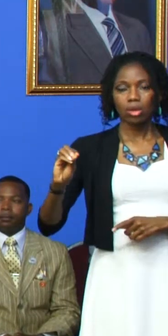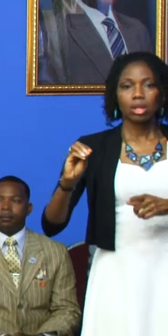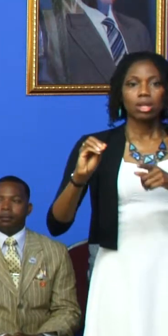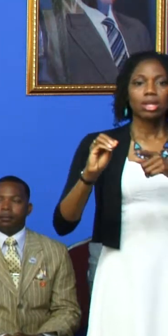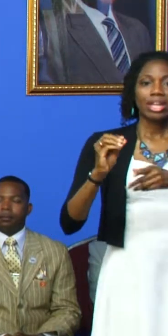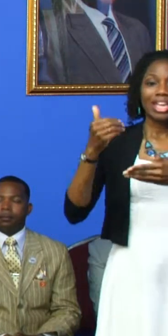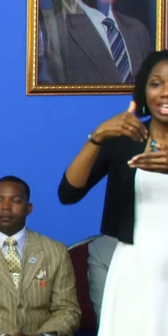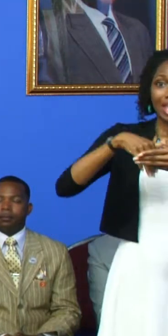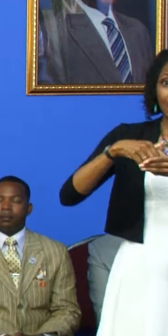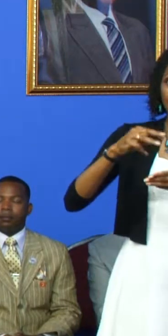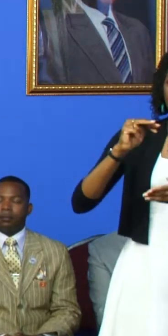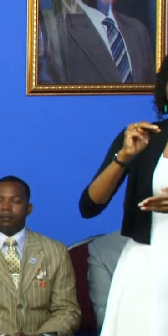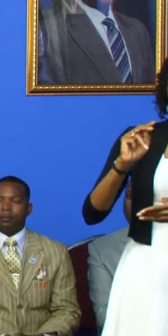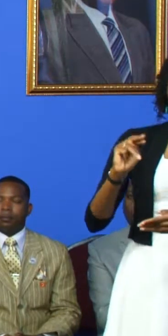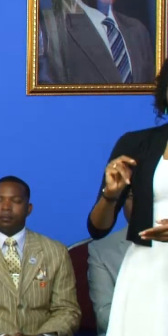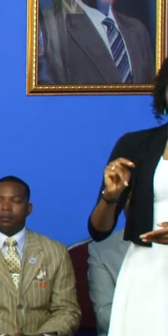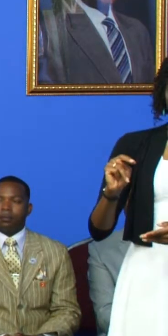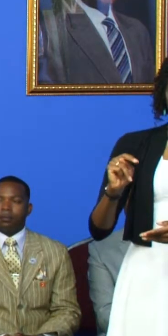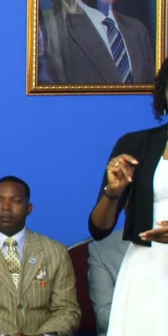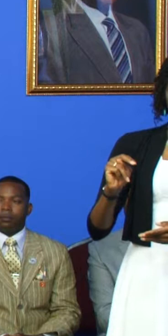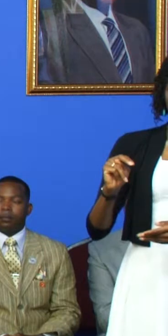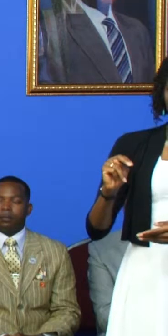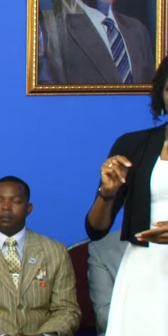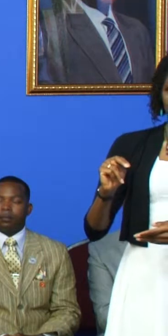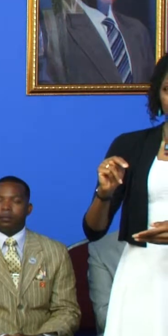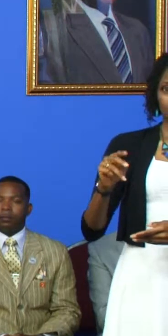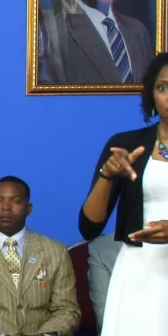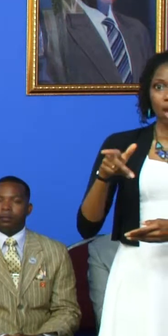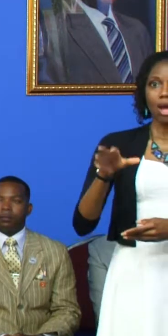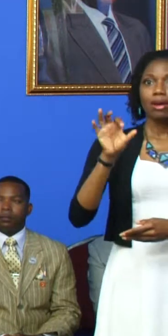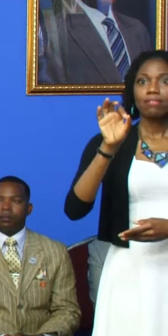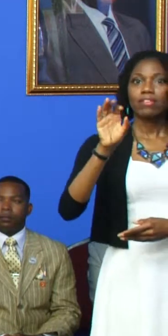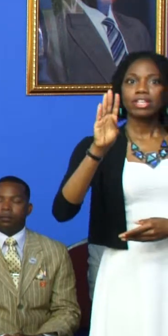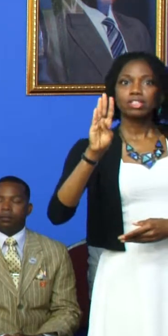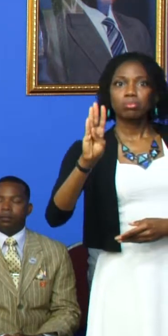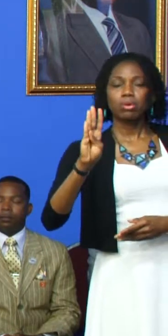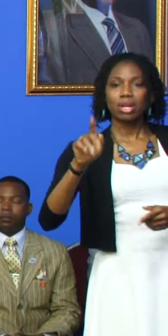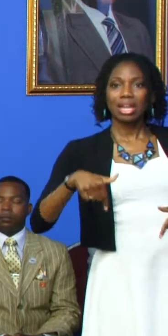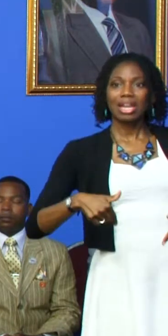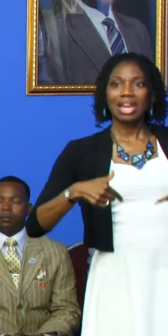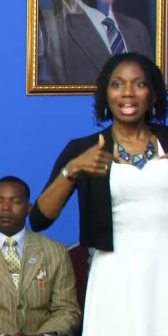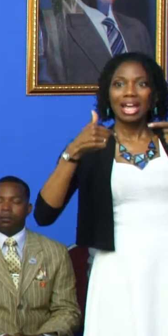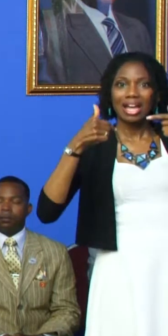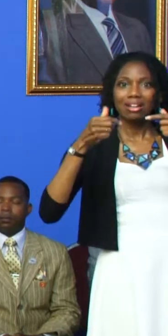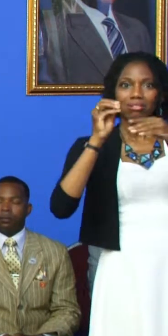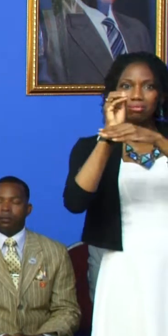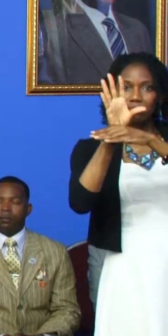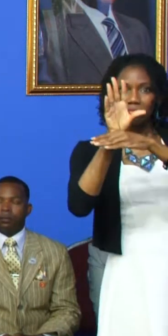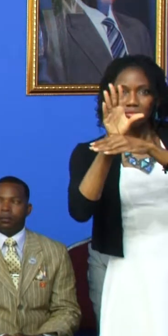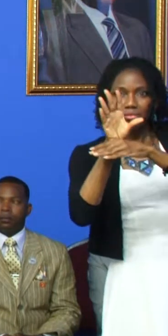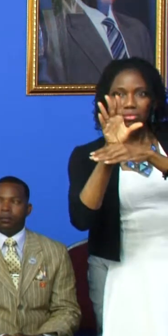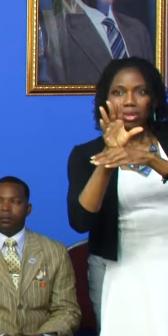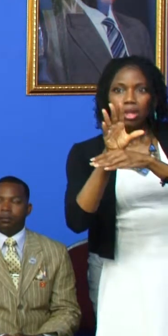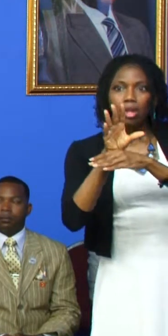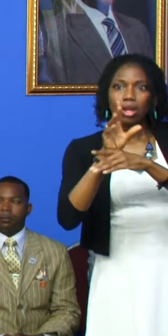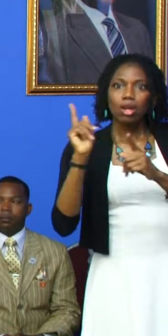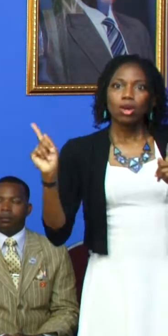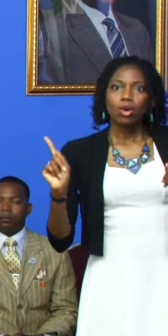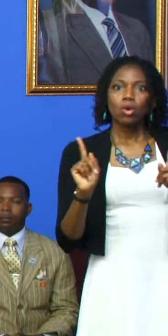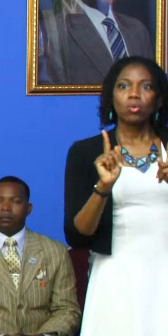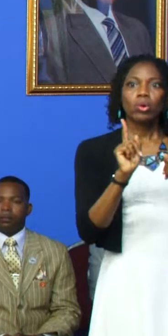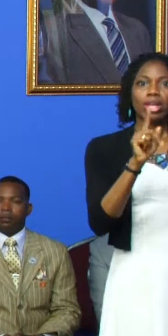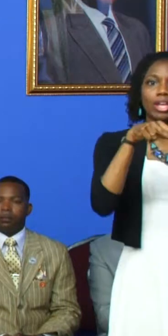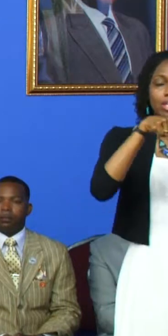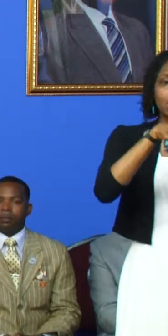in Minnesota on Facebook Live, went over and stood with the